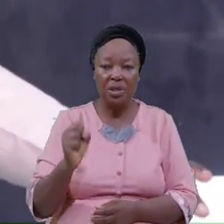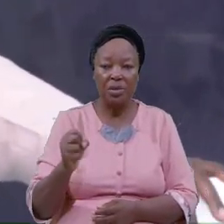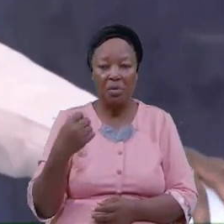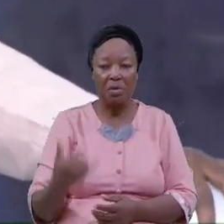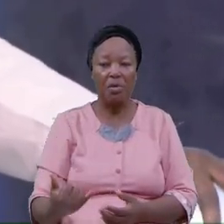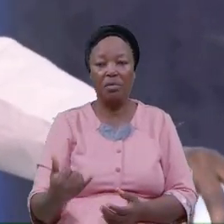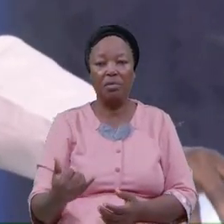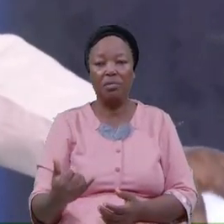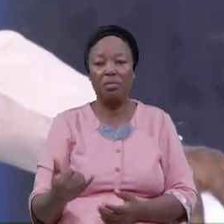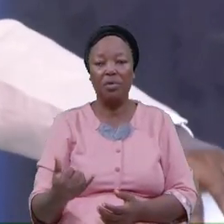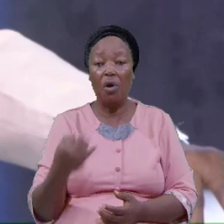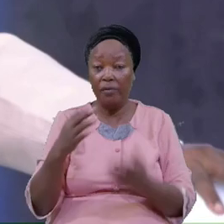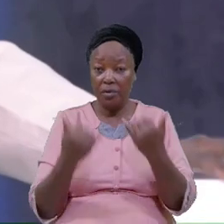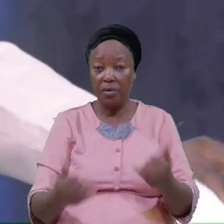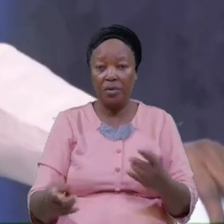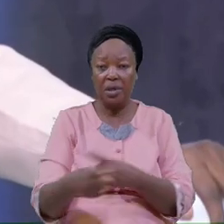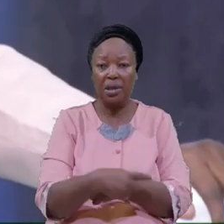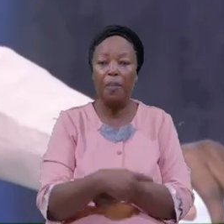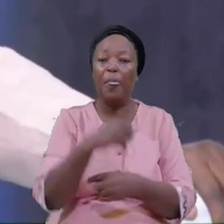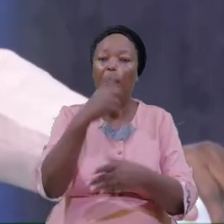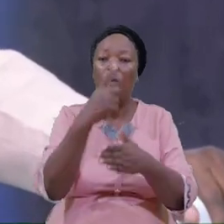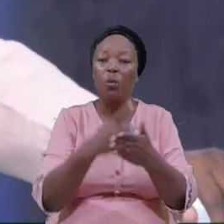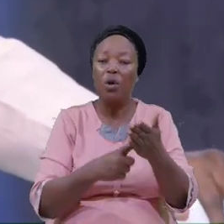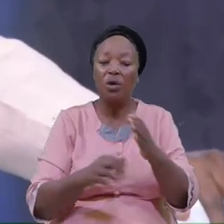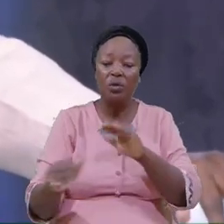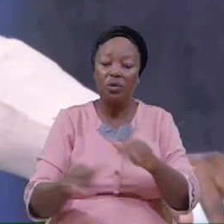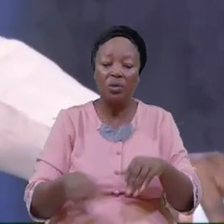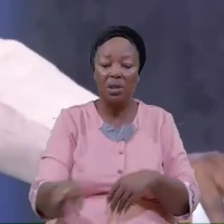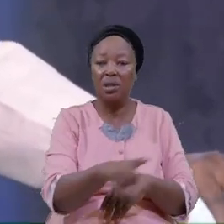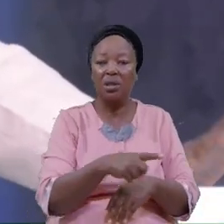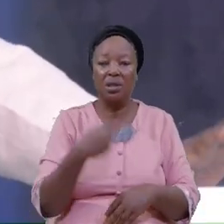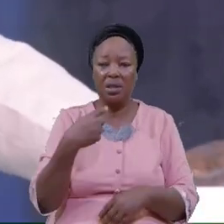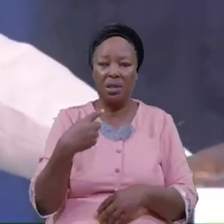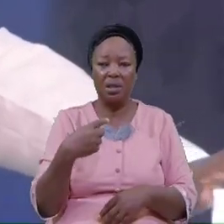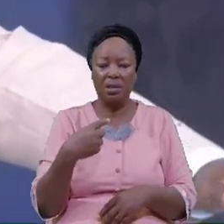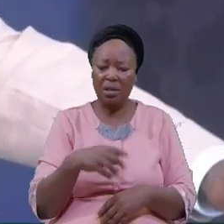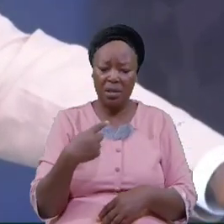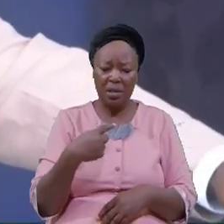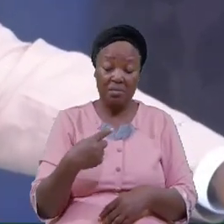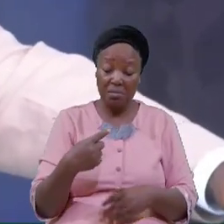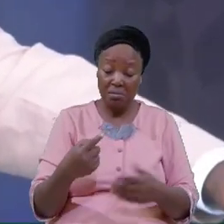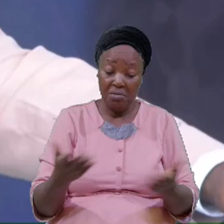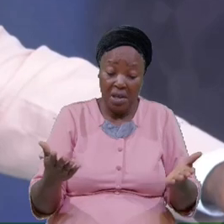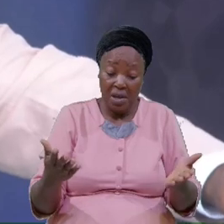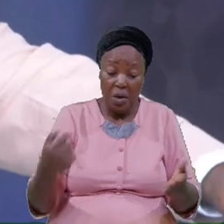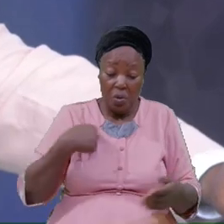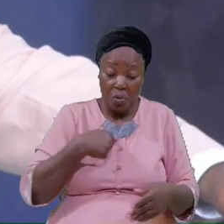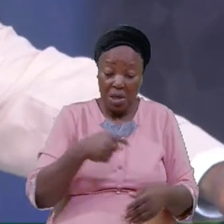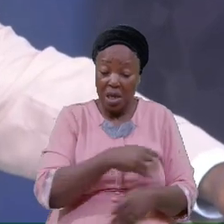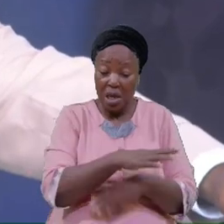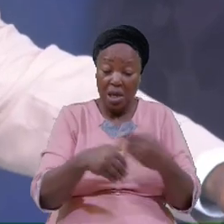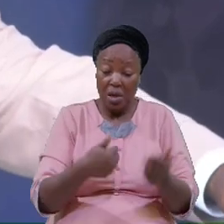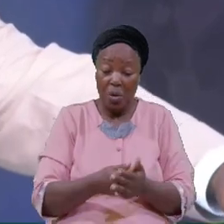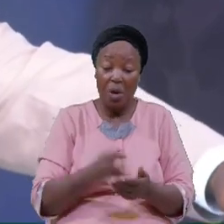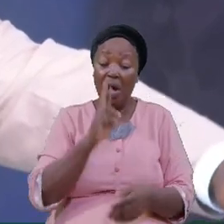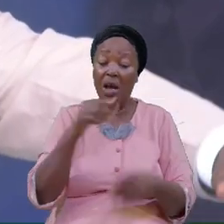d'aujourd'hui. What do they say? Qu'est-ce qu'ils disent? Oh, they say they are all sinners. They say